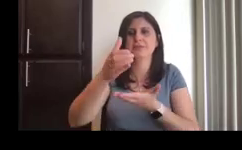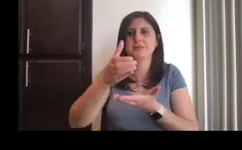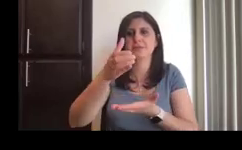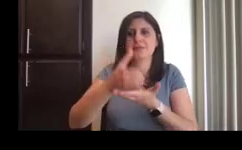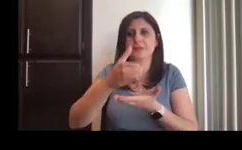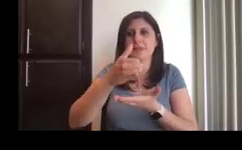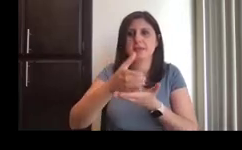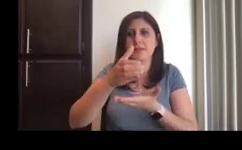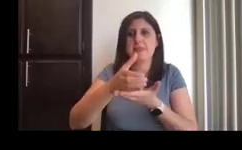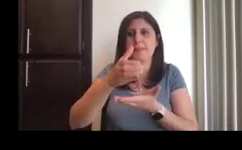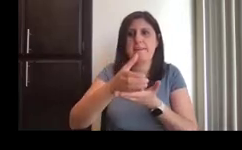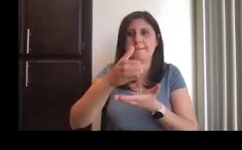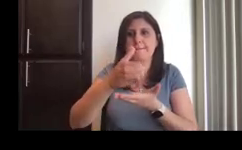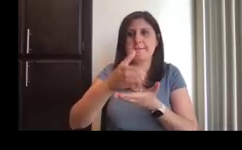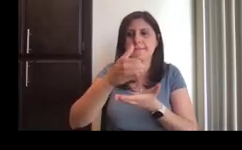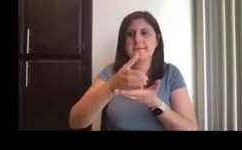Cup,